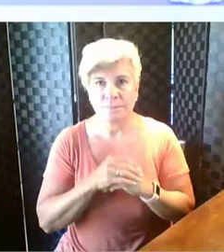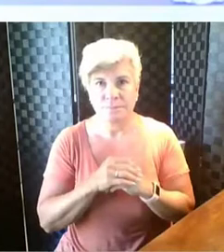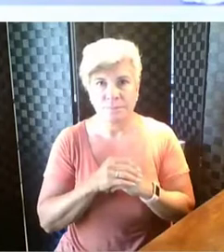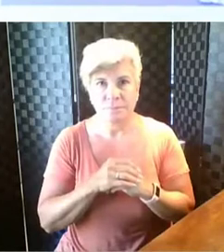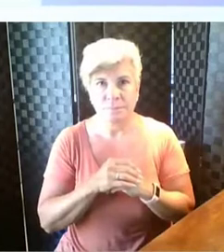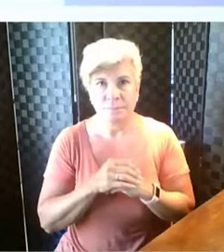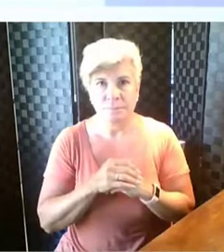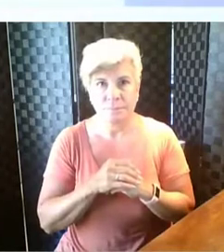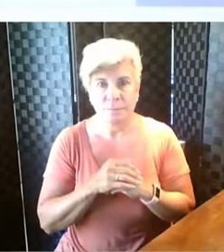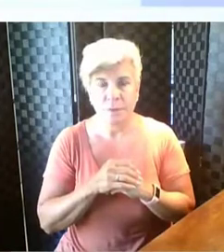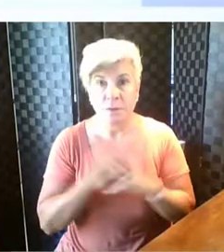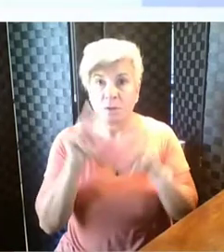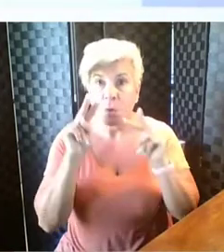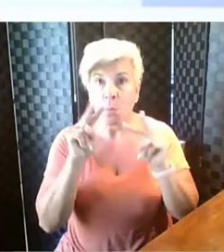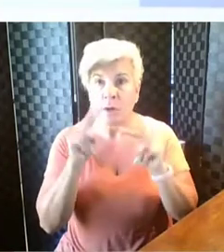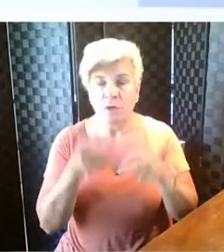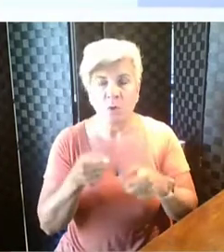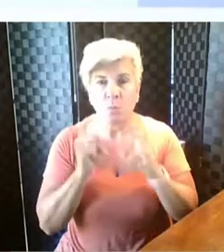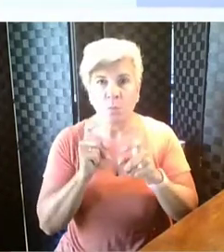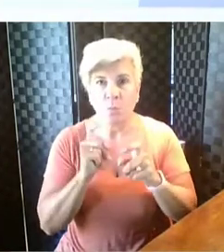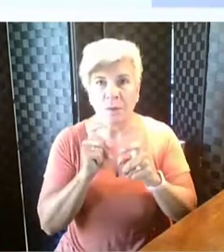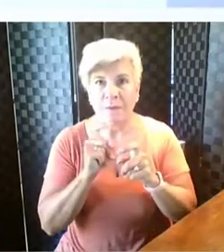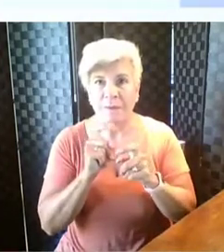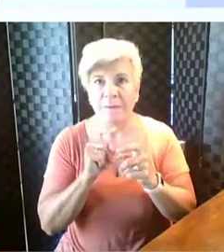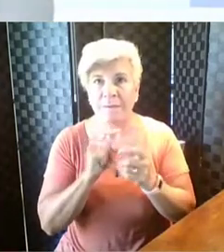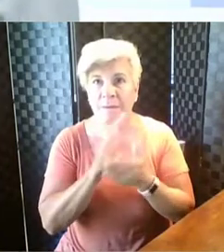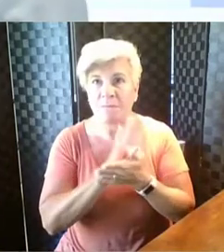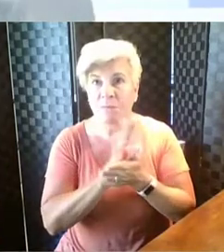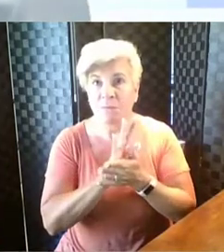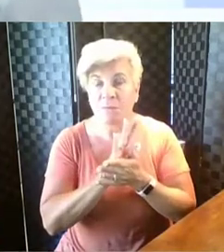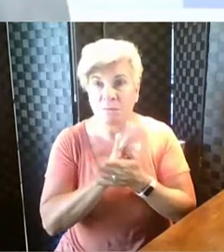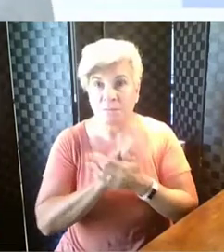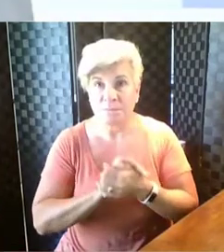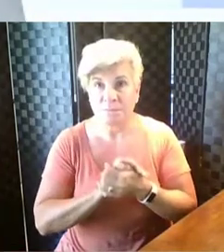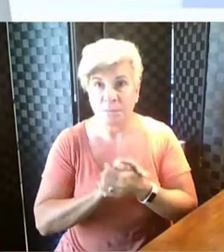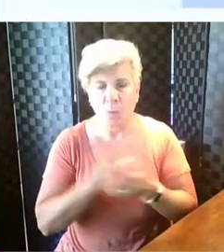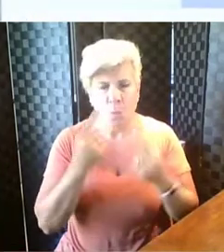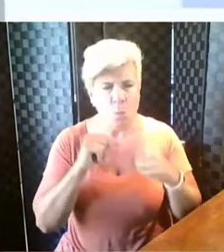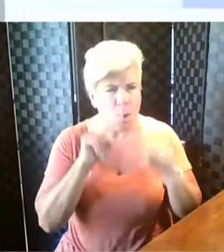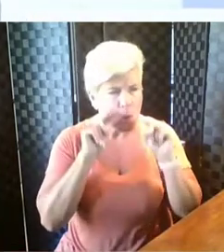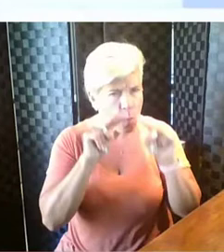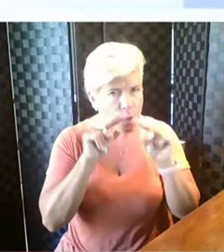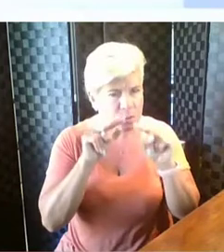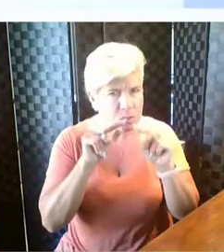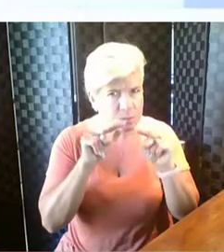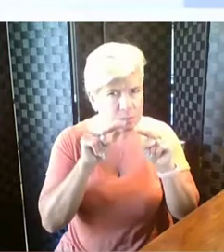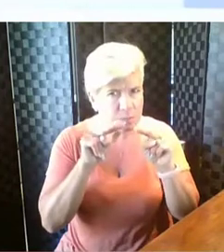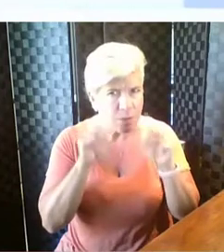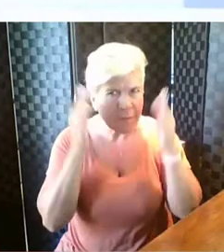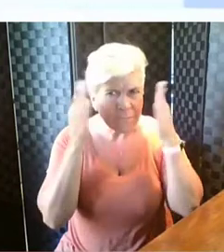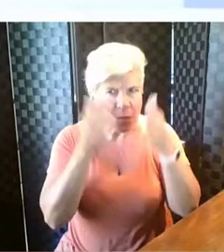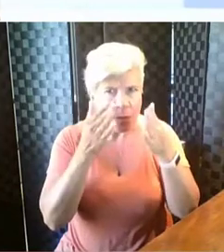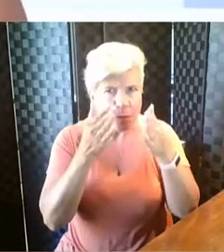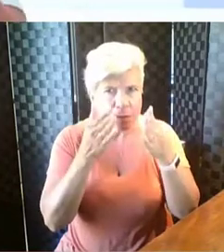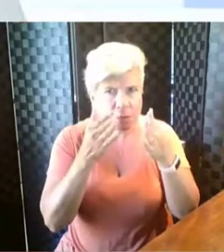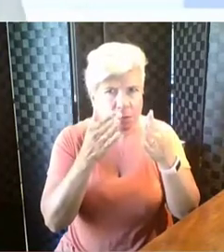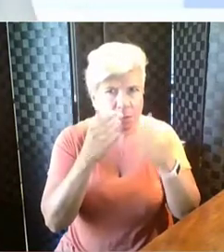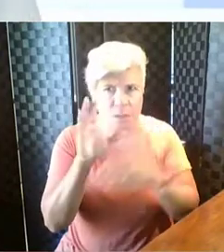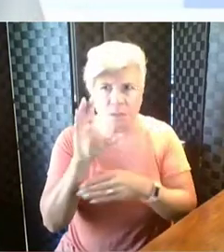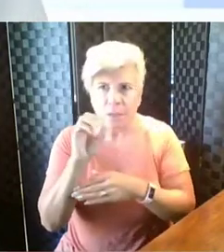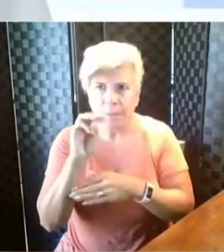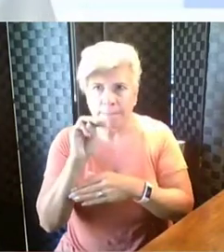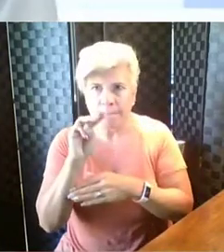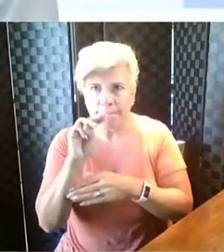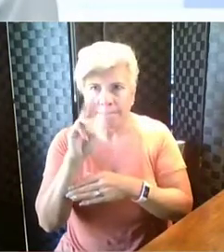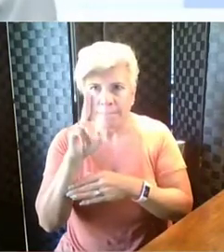so we're going to watch a quick video here. And as we're watching this video, I want you to really focus on those 2 big words,